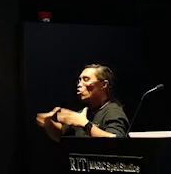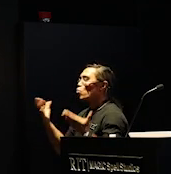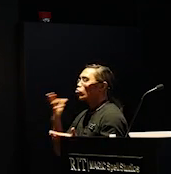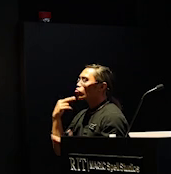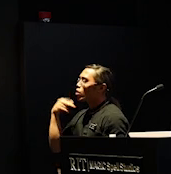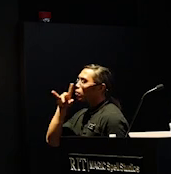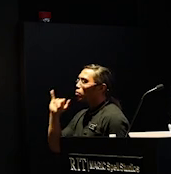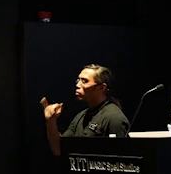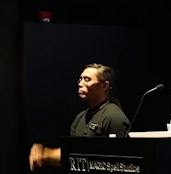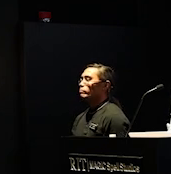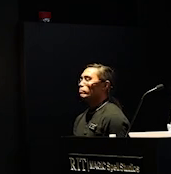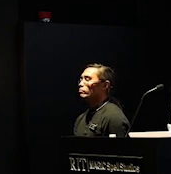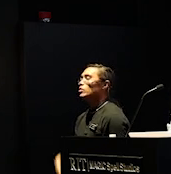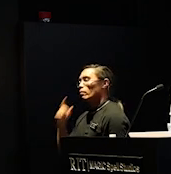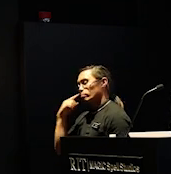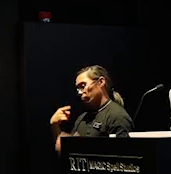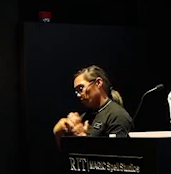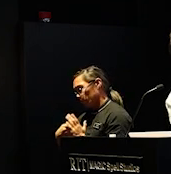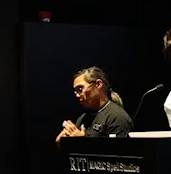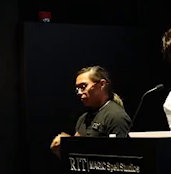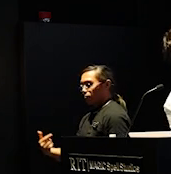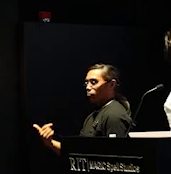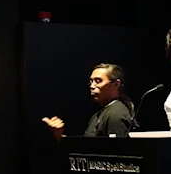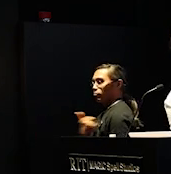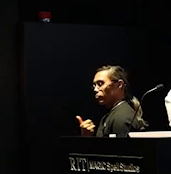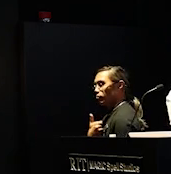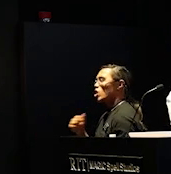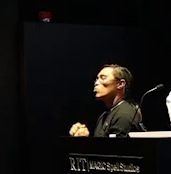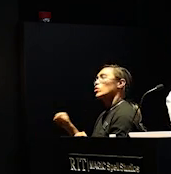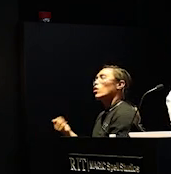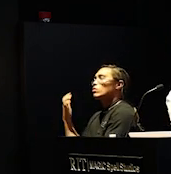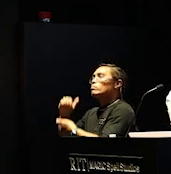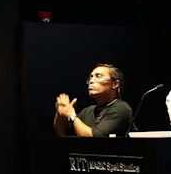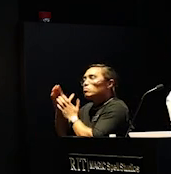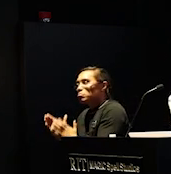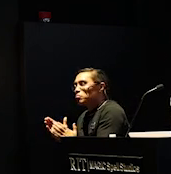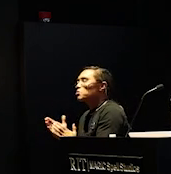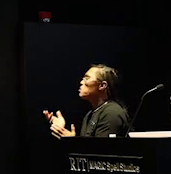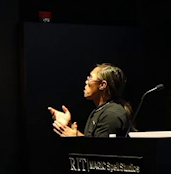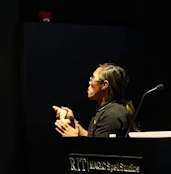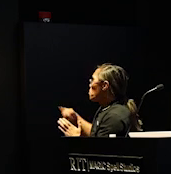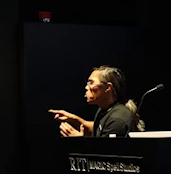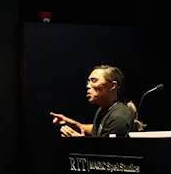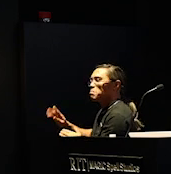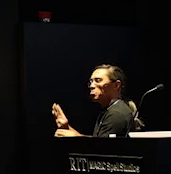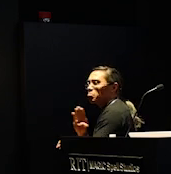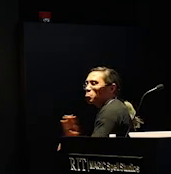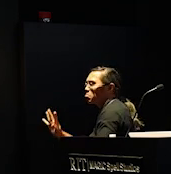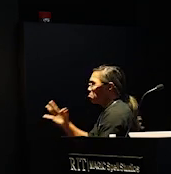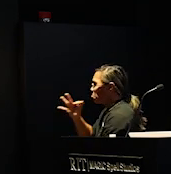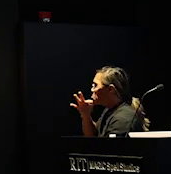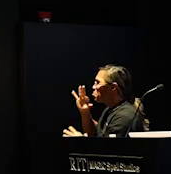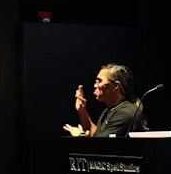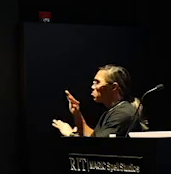good personable front of house guy. But I was the guy that got to come in with the design degree. And then that means the contractors, when